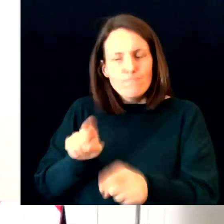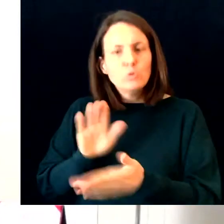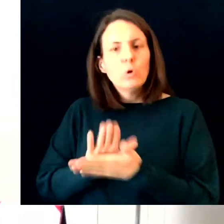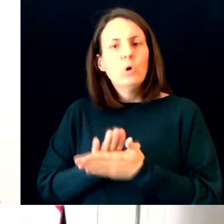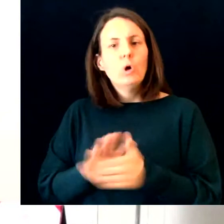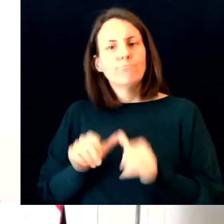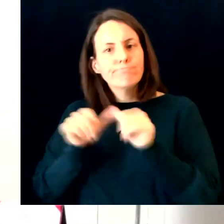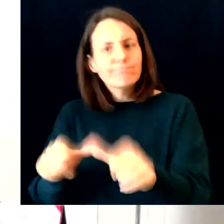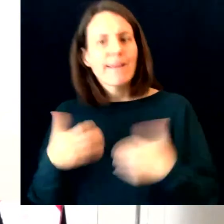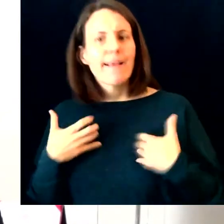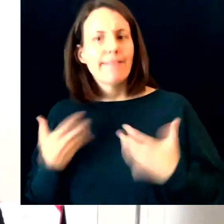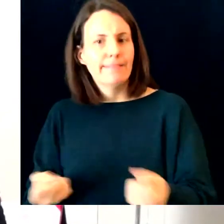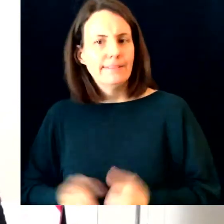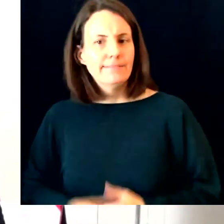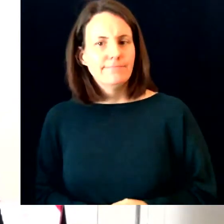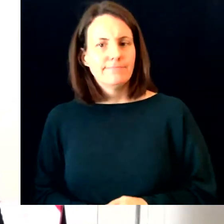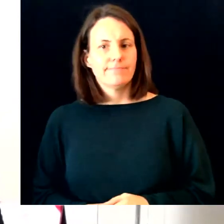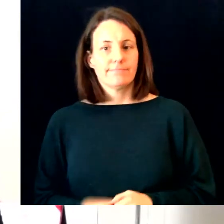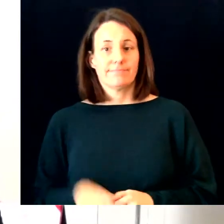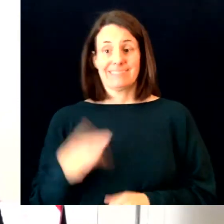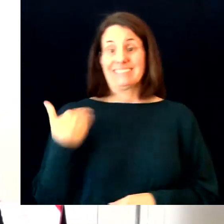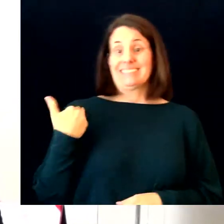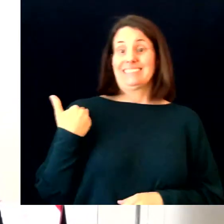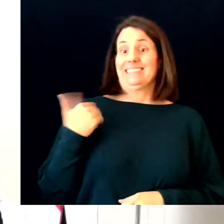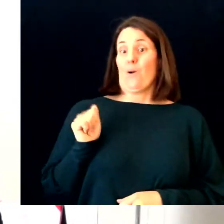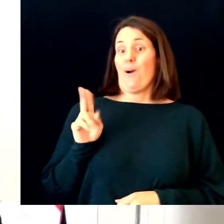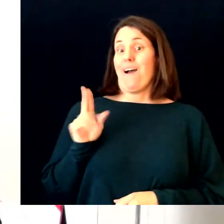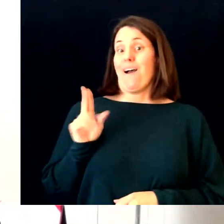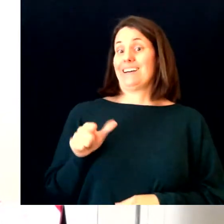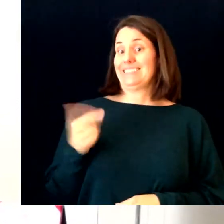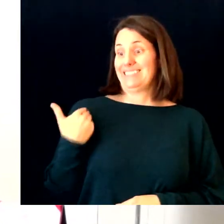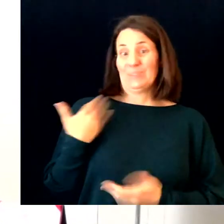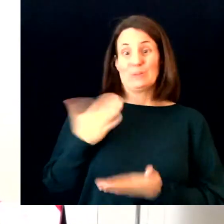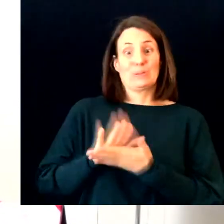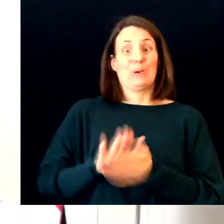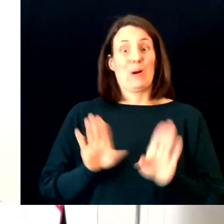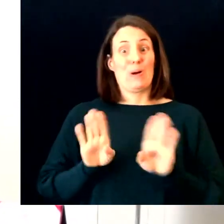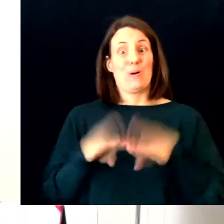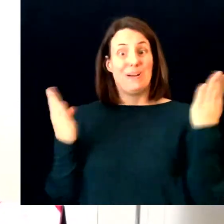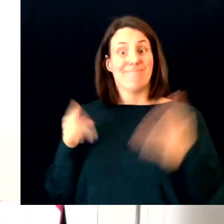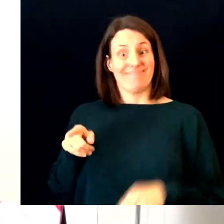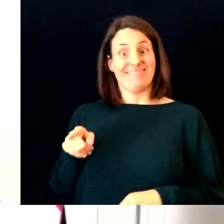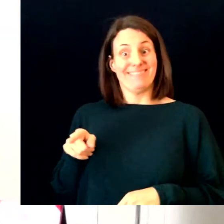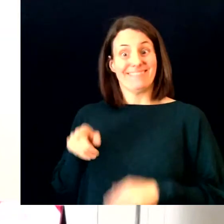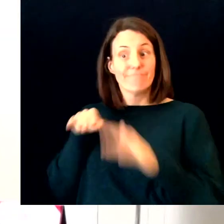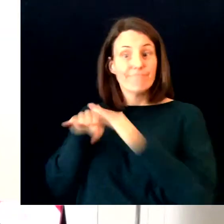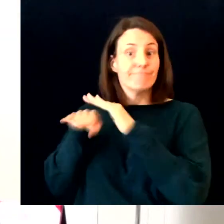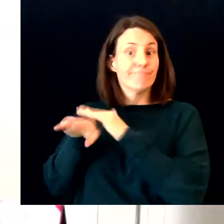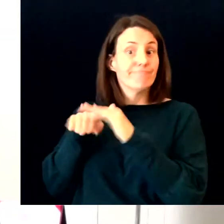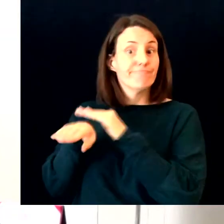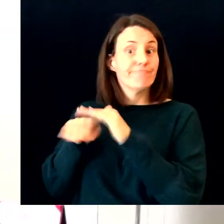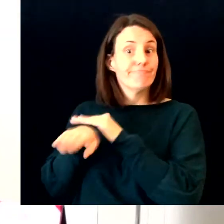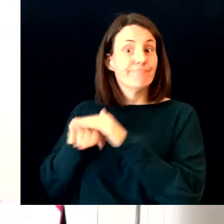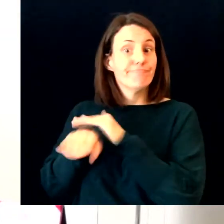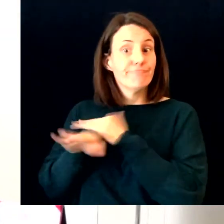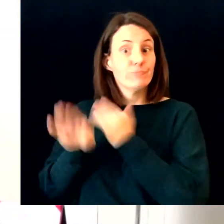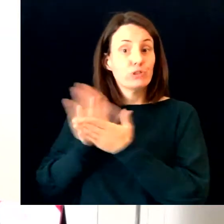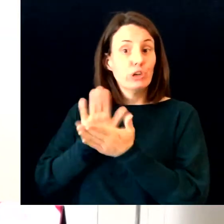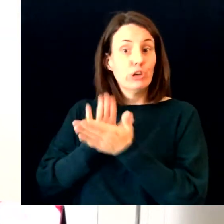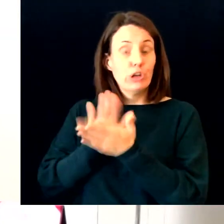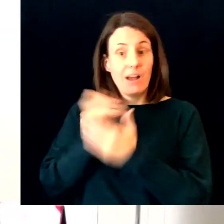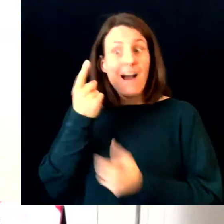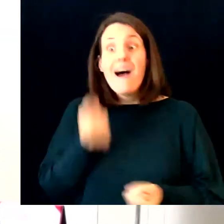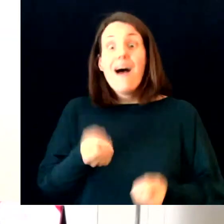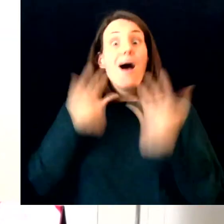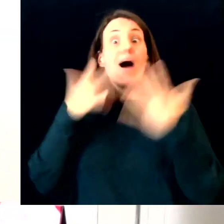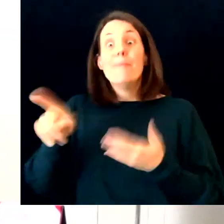in 5 new confirmed cases of COVID-19. And as Omicron variant is spreading through our communities,